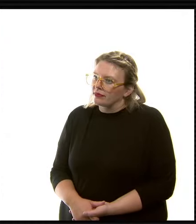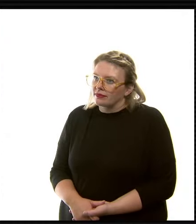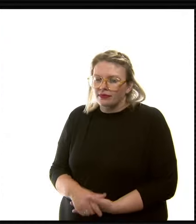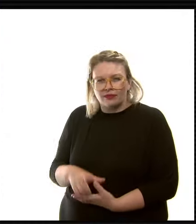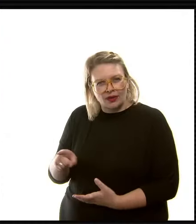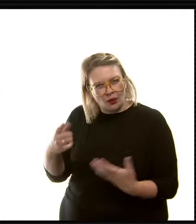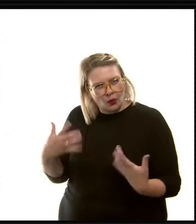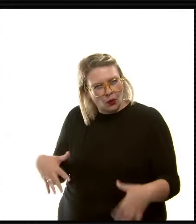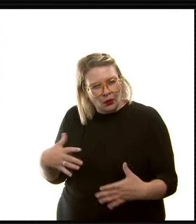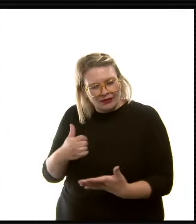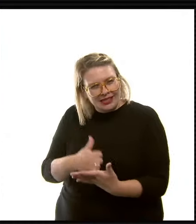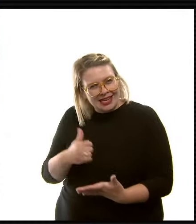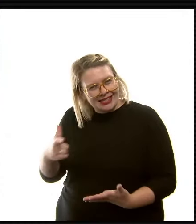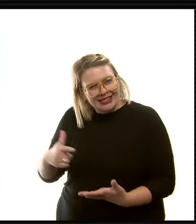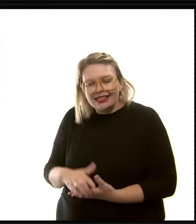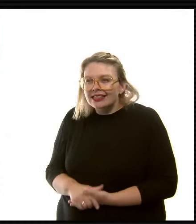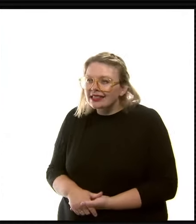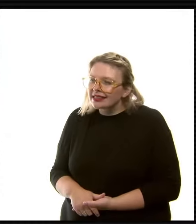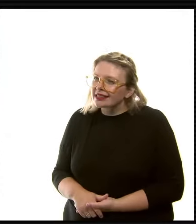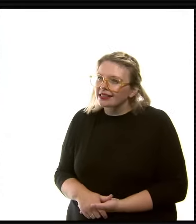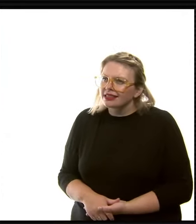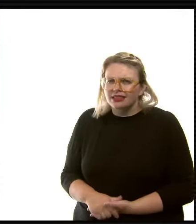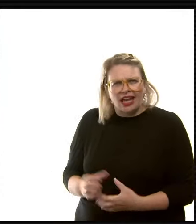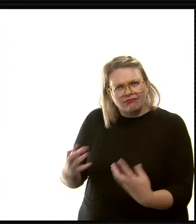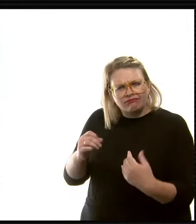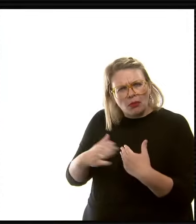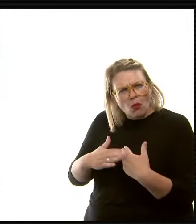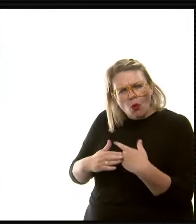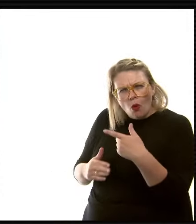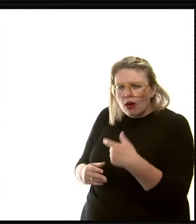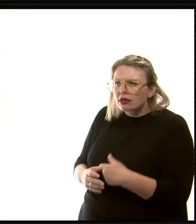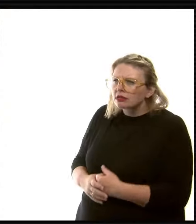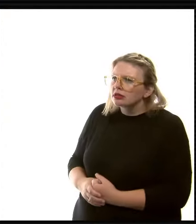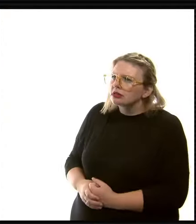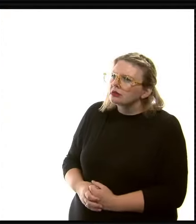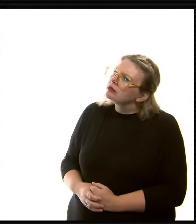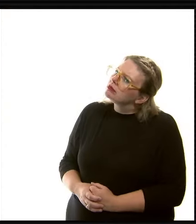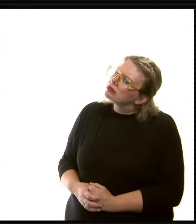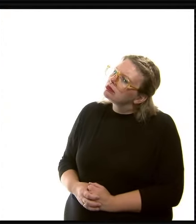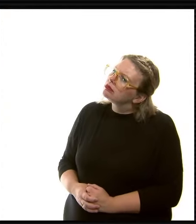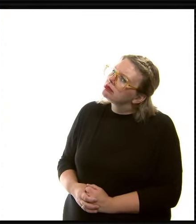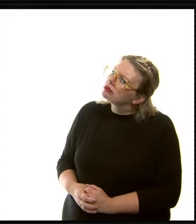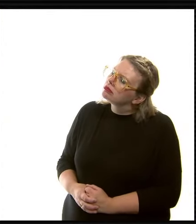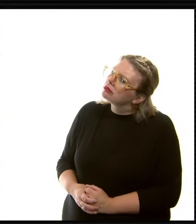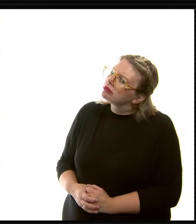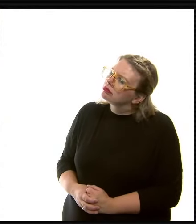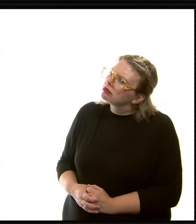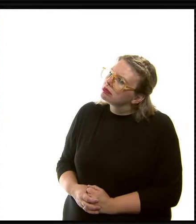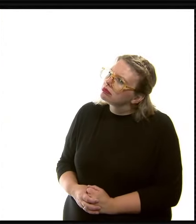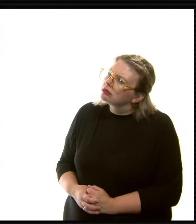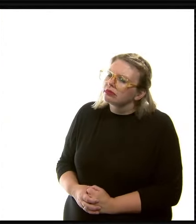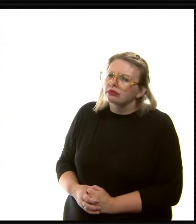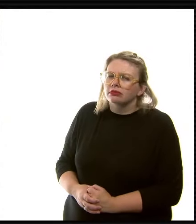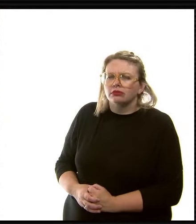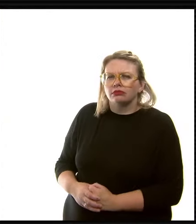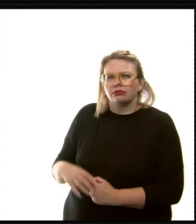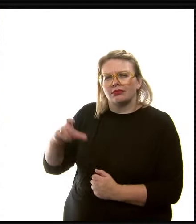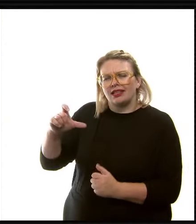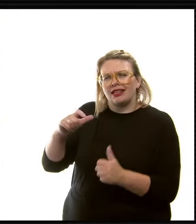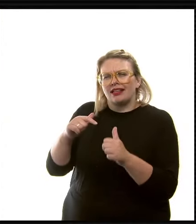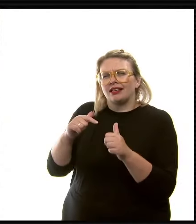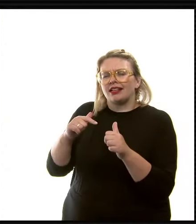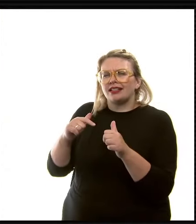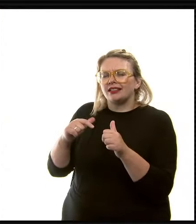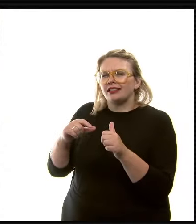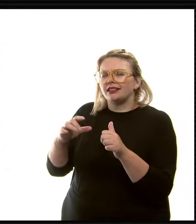Yeah? I love Look it. at Can you this. tell us a bit more about it? Well, this is Cad Bane's ship, the Justifier. And I mean, if you're Cad Bane, you're a super